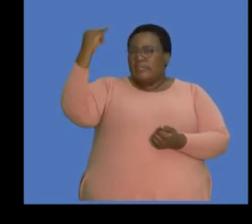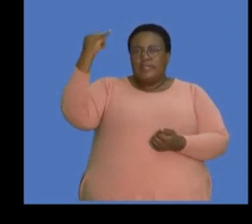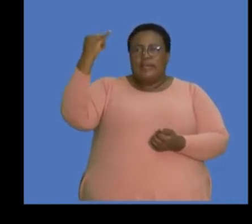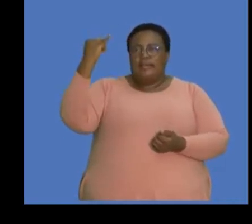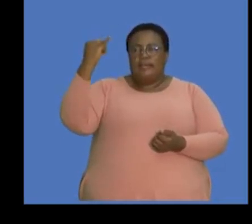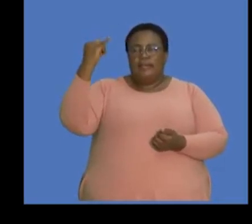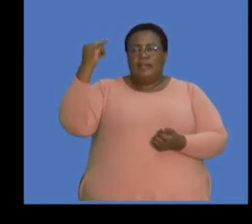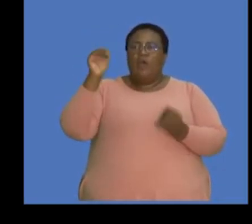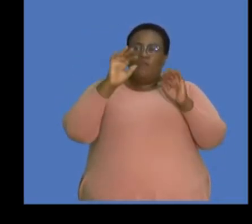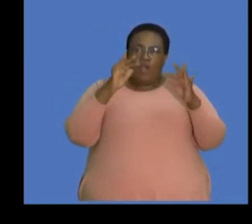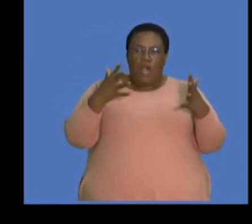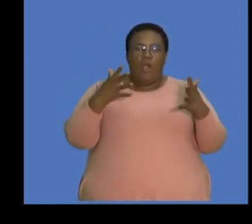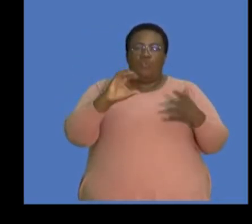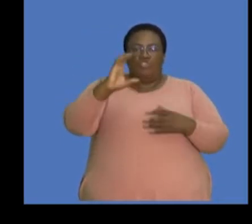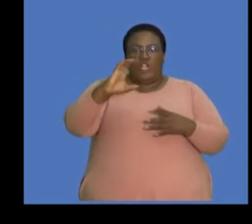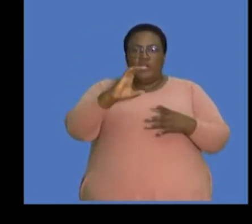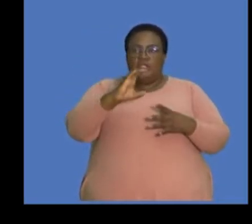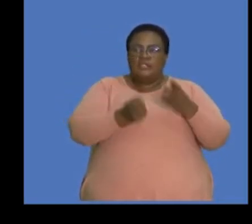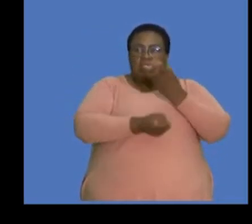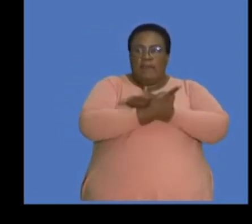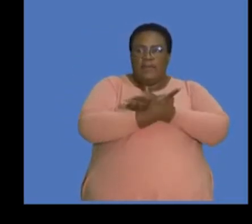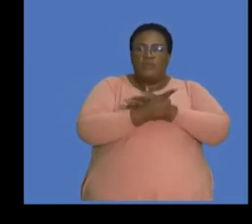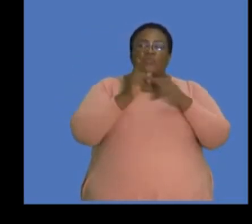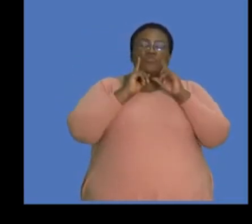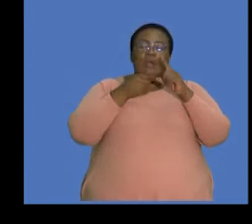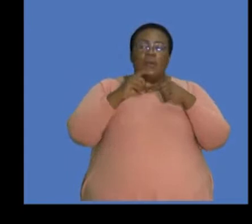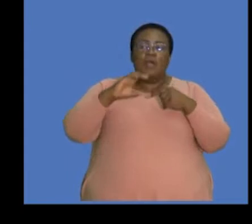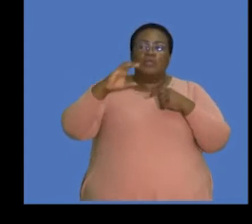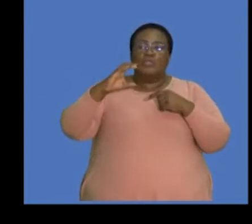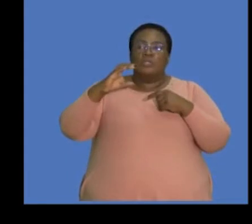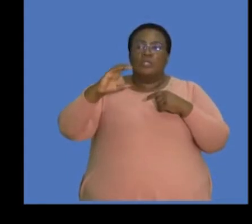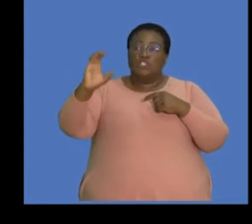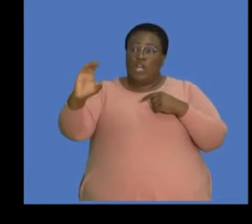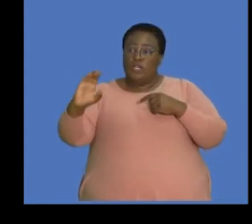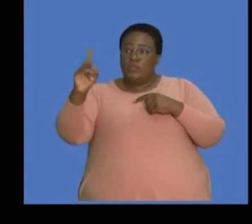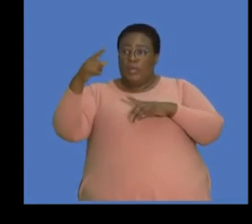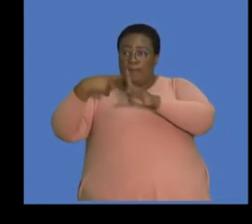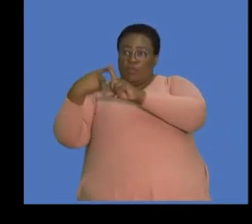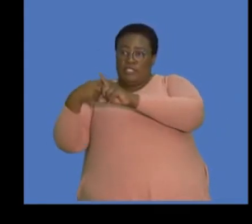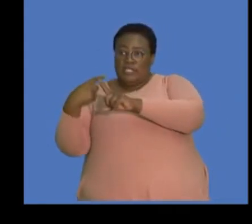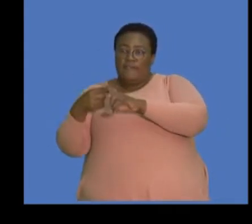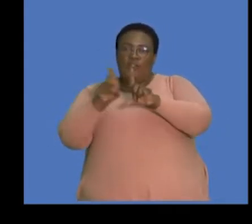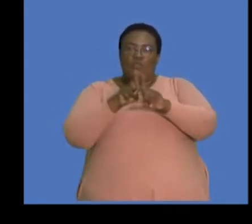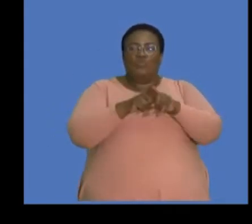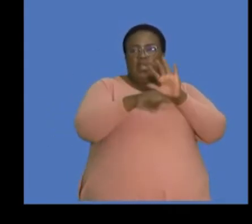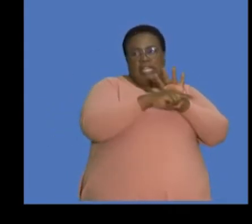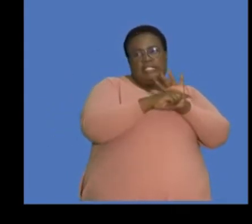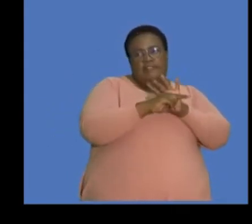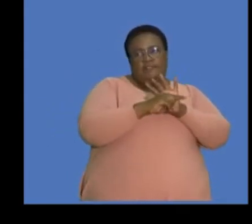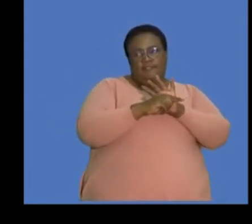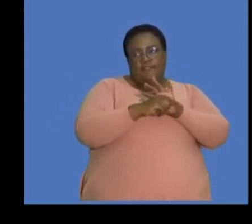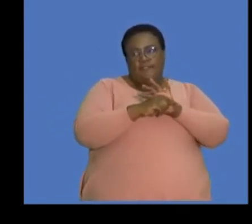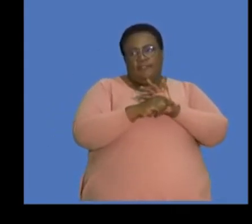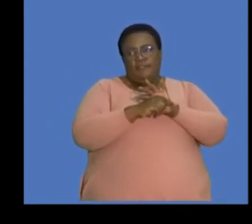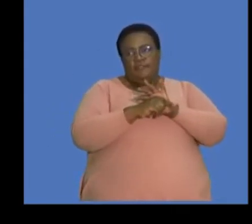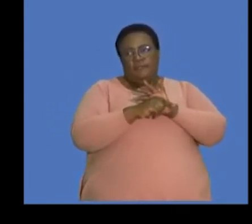the concept or the idea of how charge arises. And now when we talk about charge, we talk about positive as